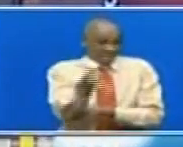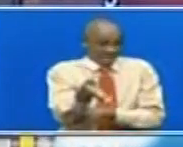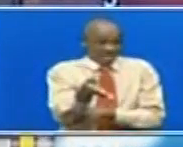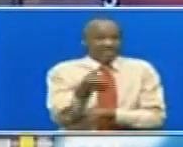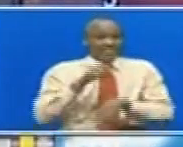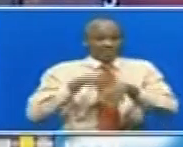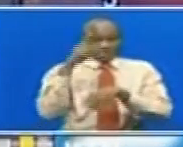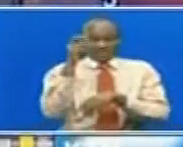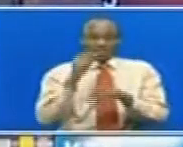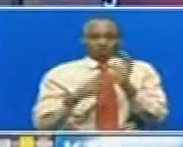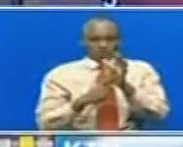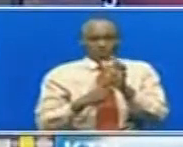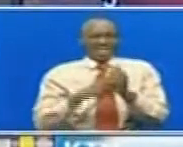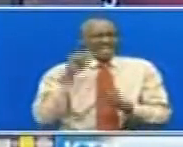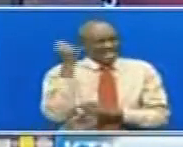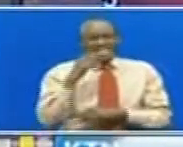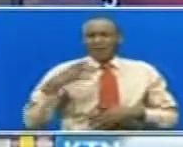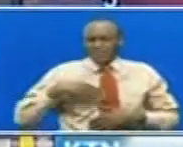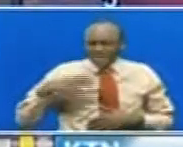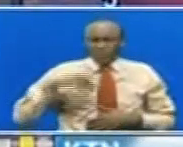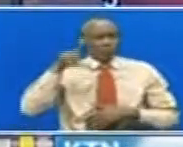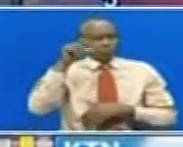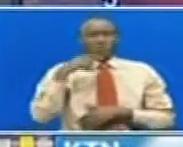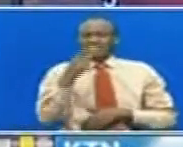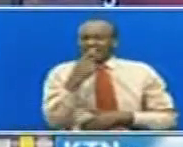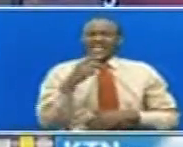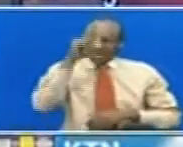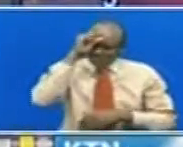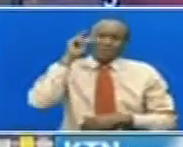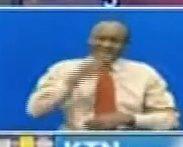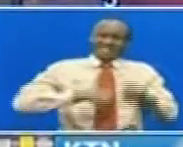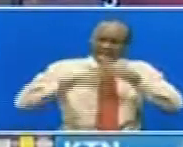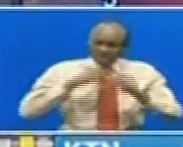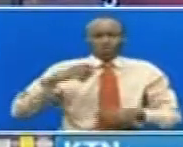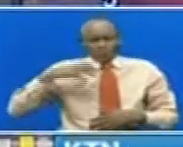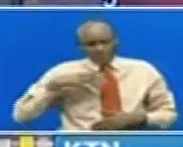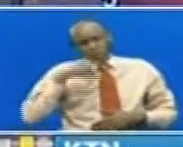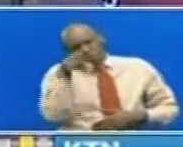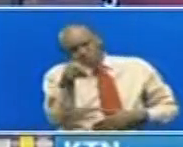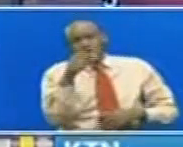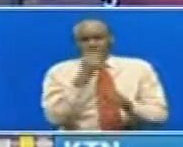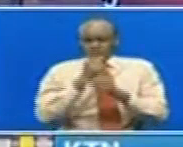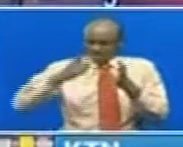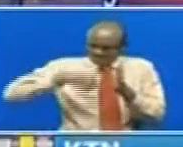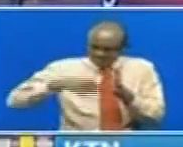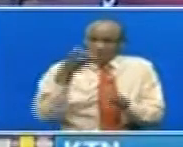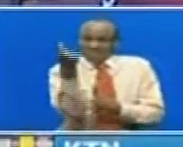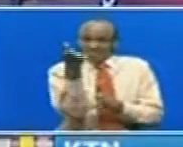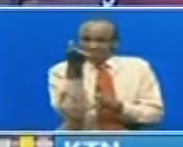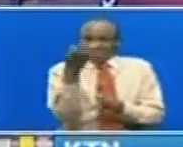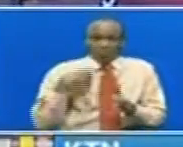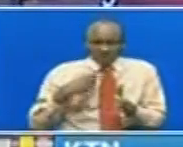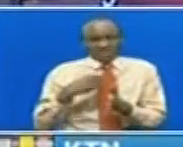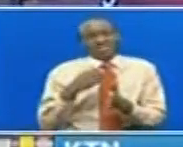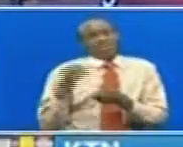KTN. Kenyans on social media piled pressure on the government to take action on those behind the metal refinery company which exposed